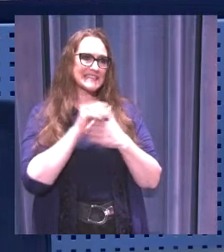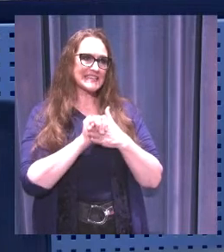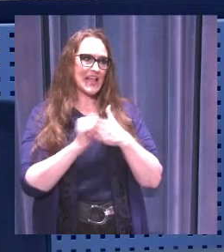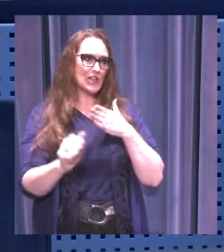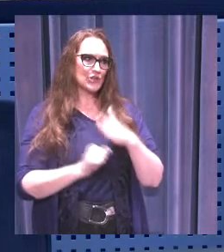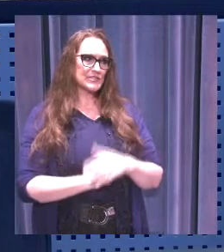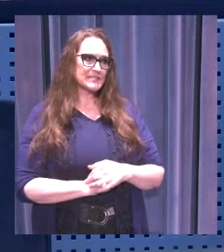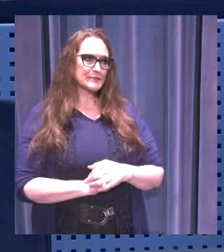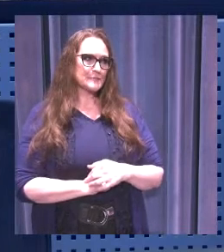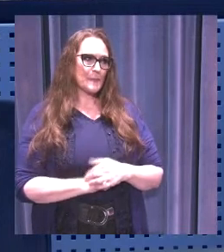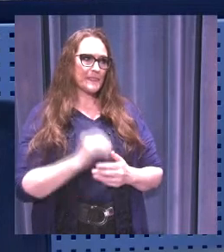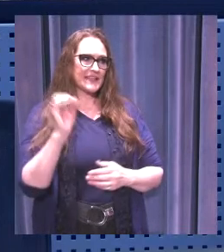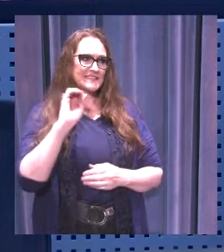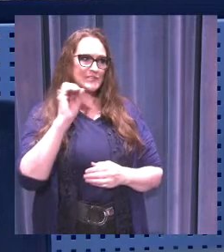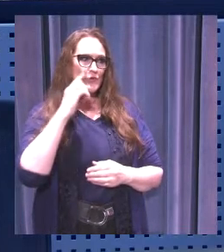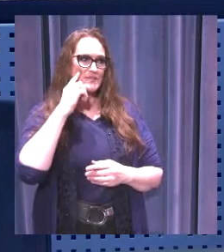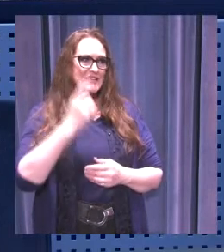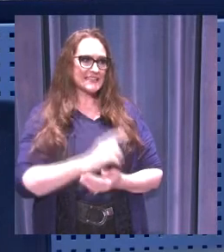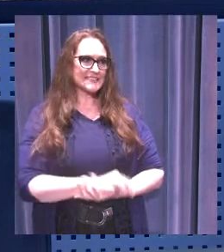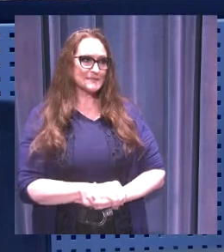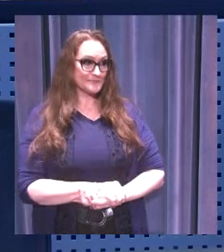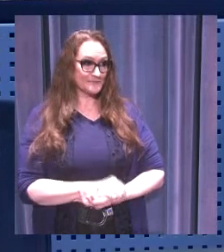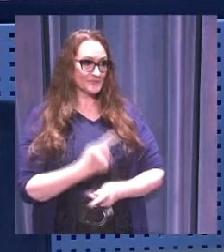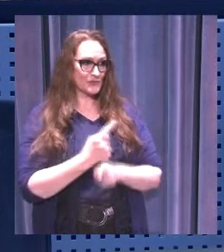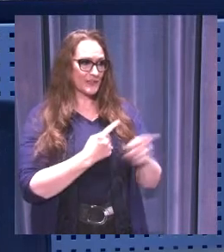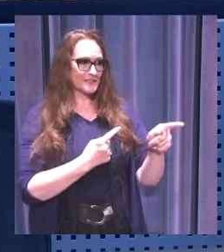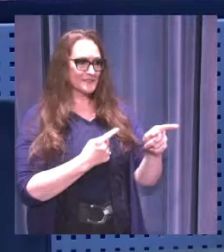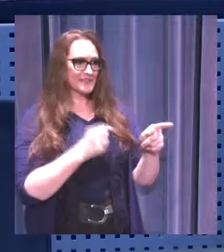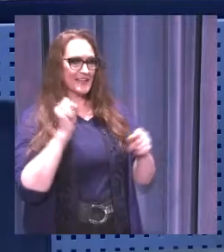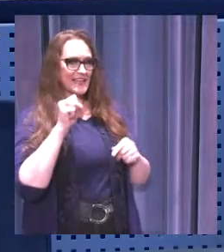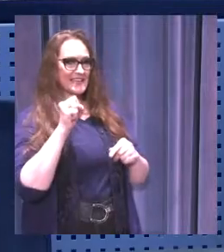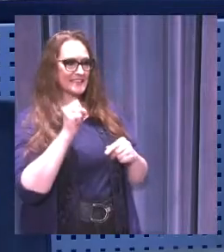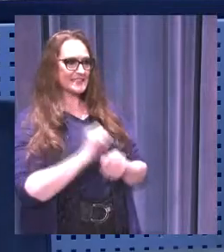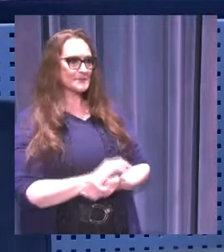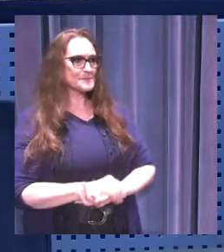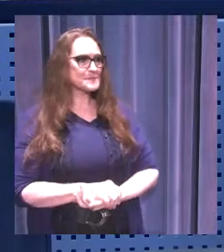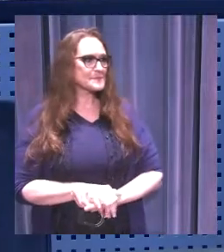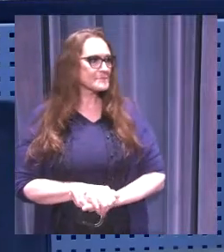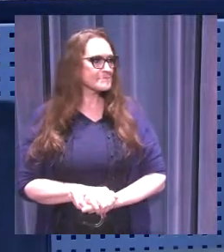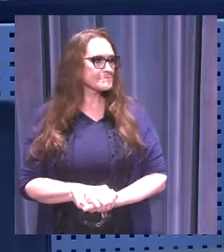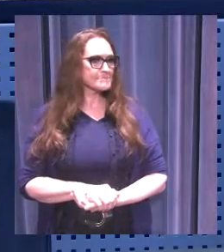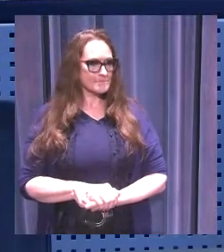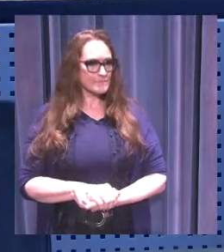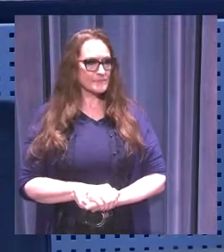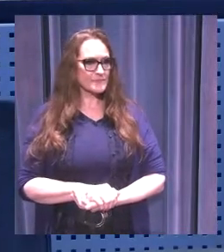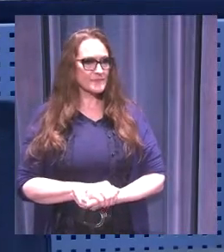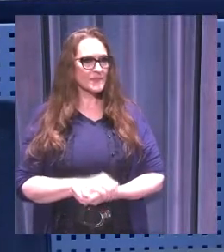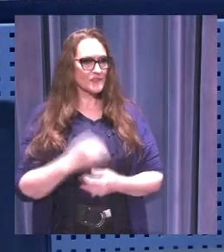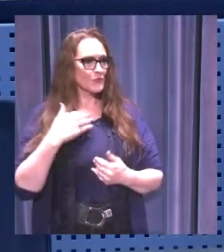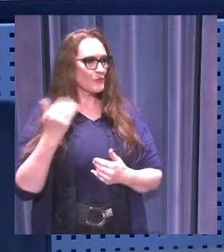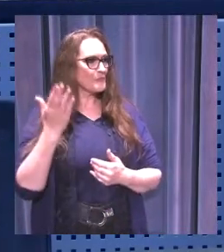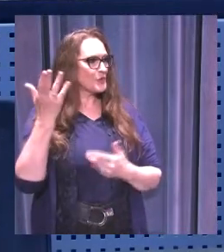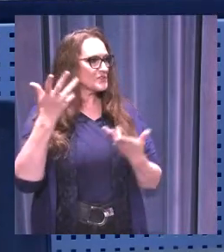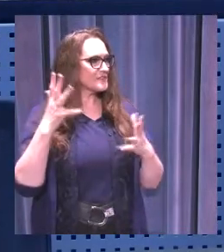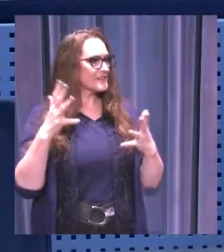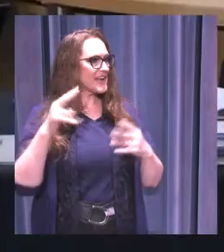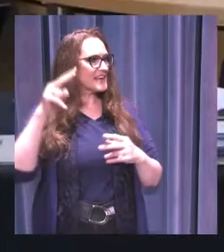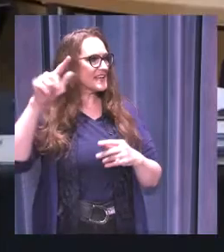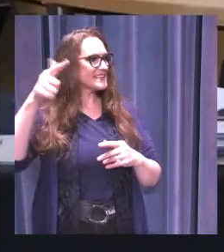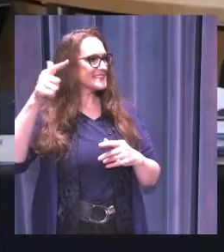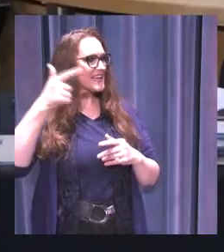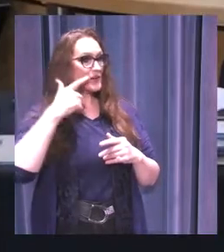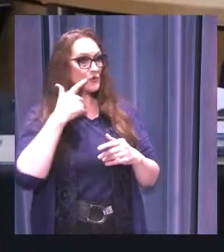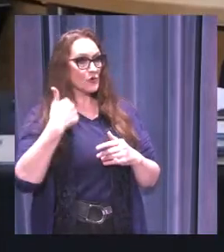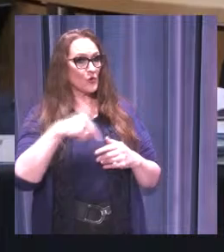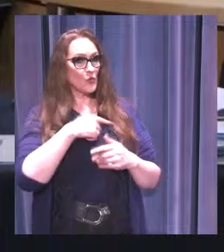$546,560.00. Is that correct, sir? Yes, it is. We've got the motion, and we have the second. Do we